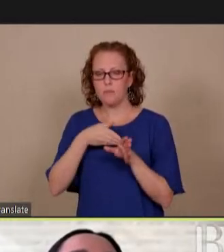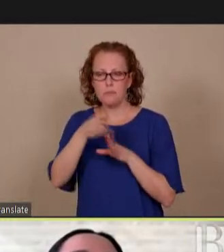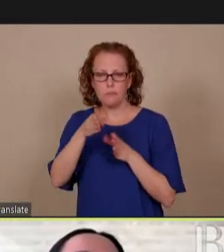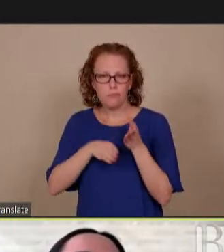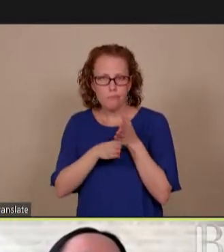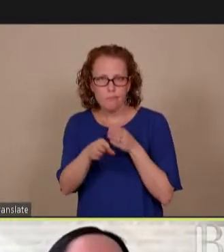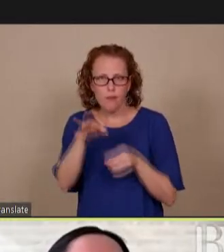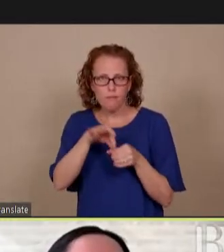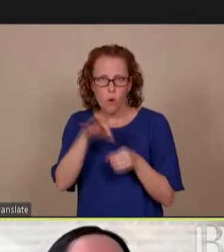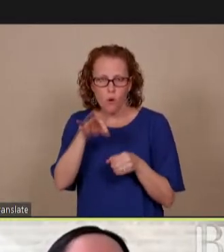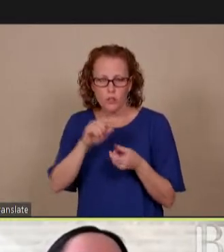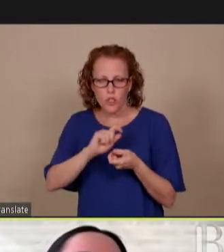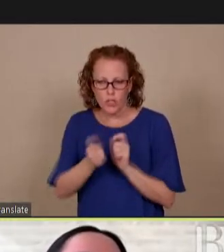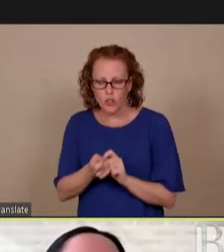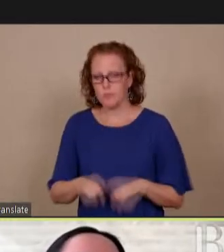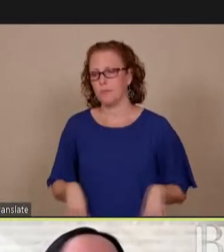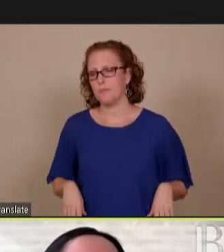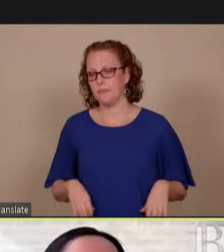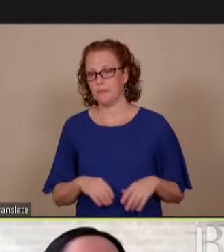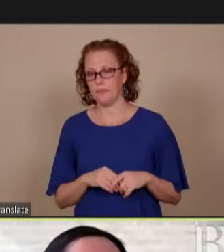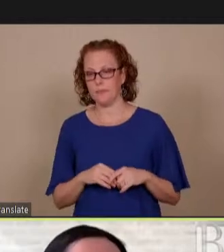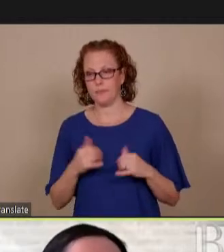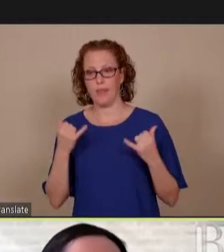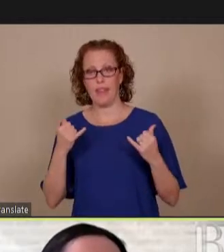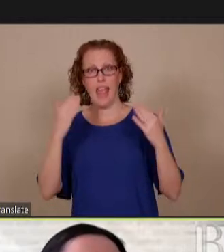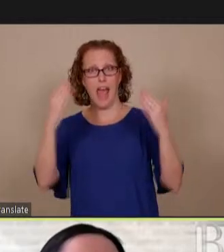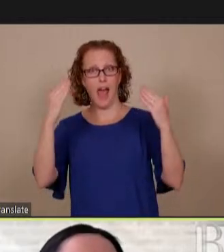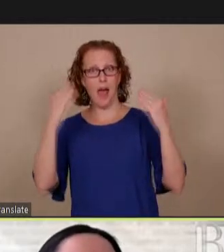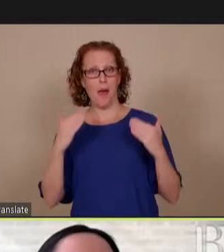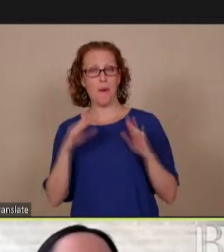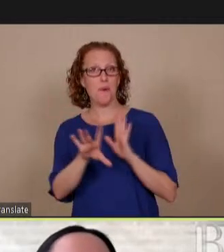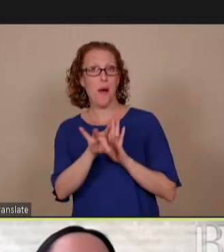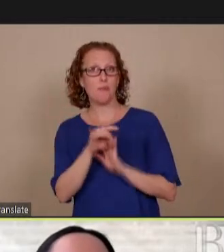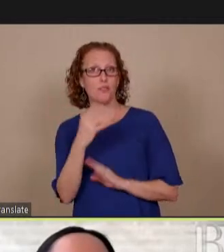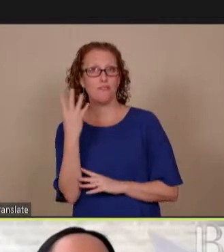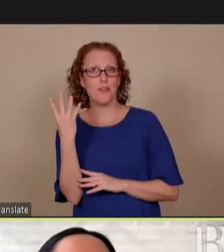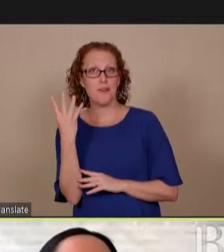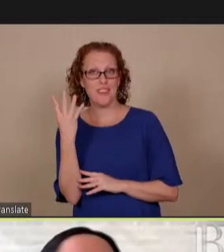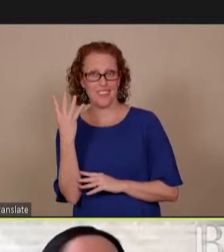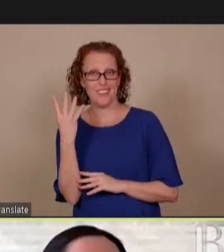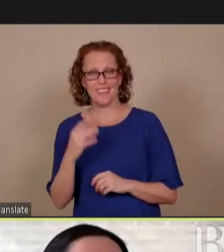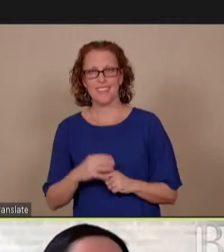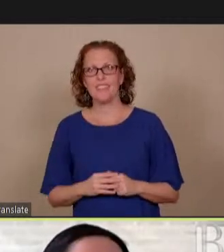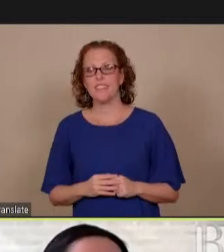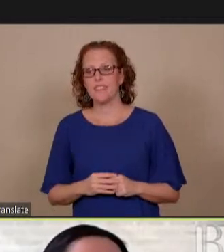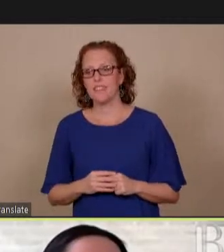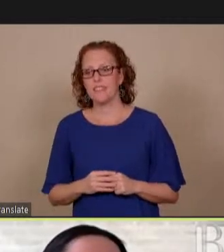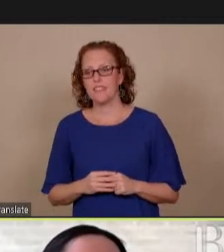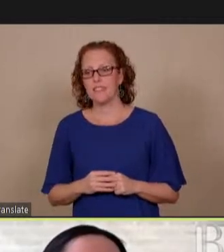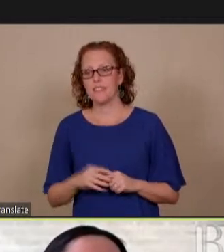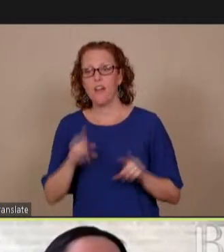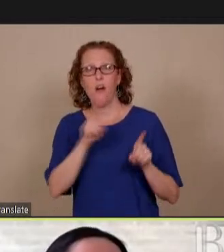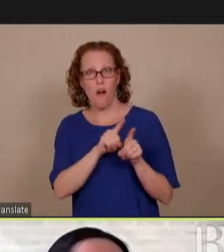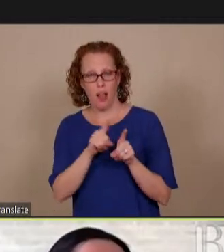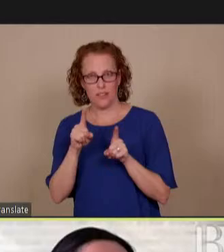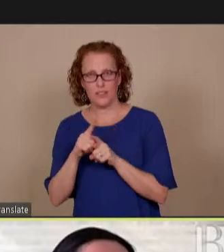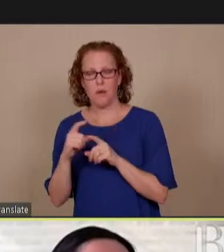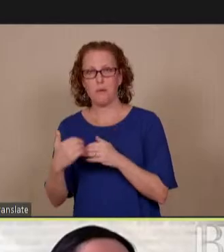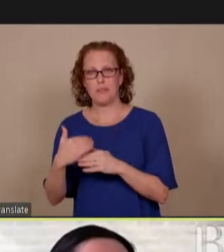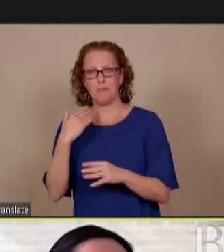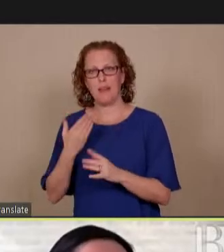And with that, we will proceed to map option 4, which was submitted by a member of the public. And this